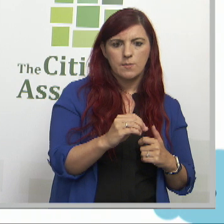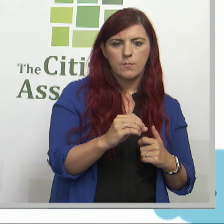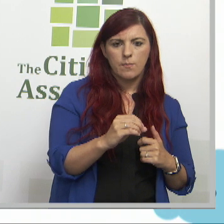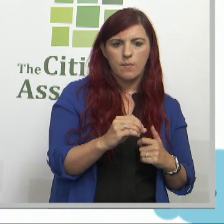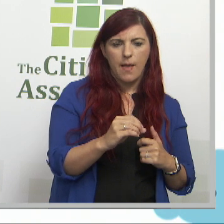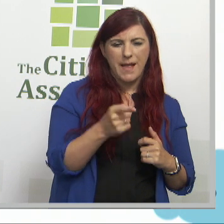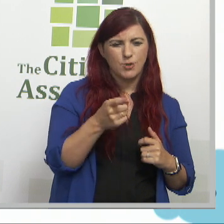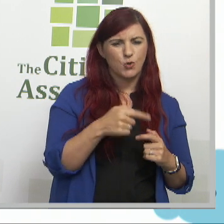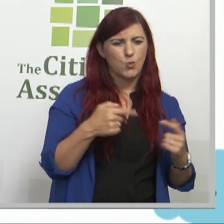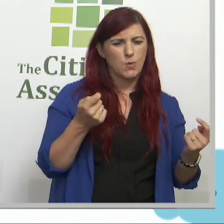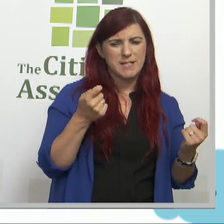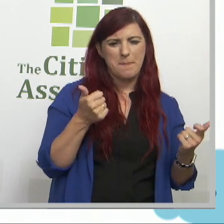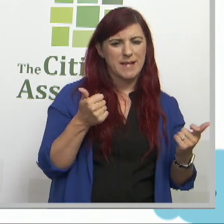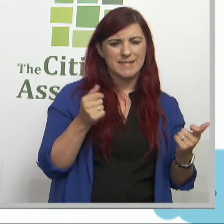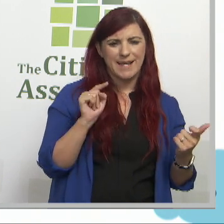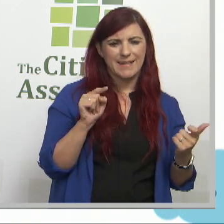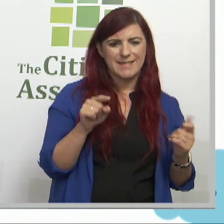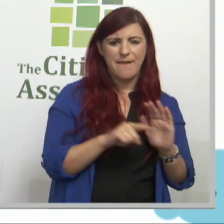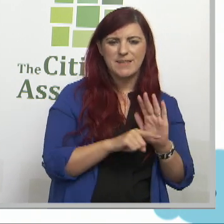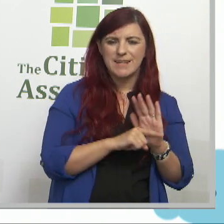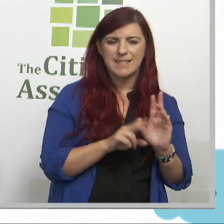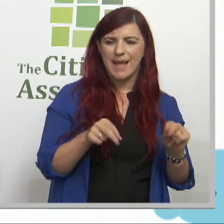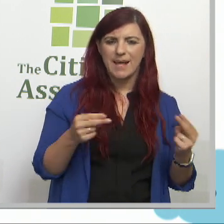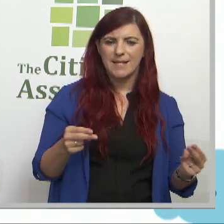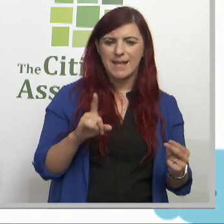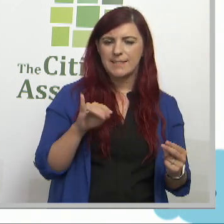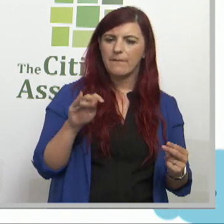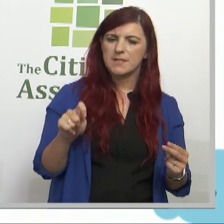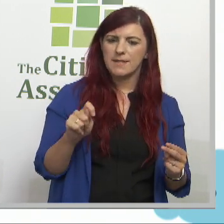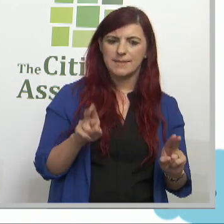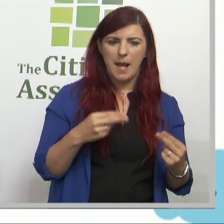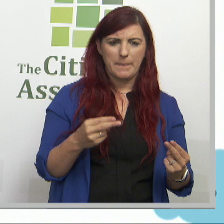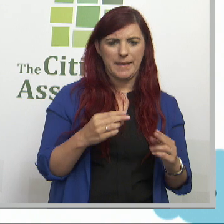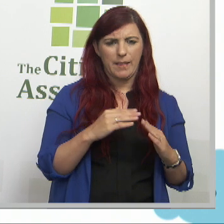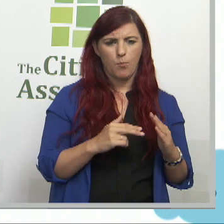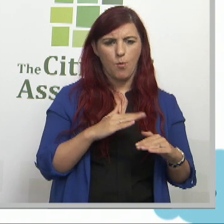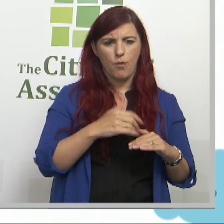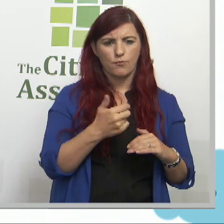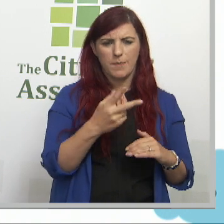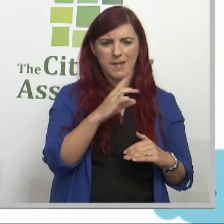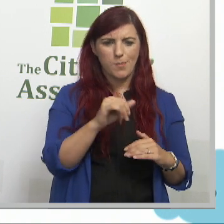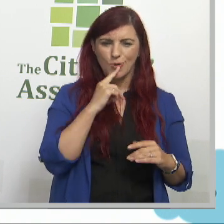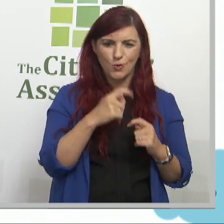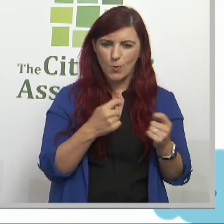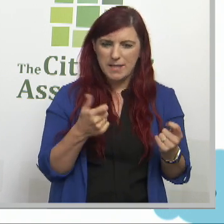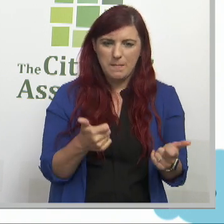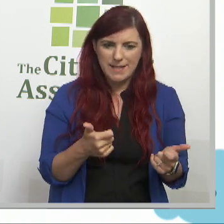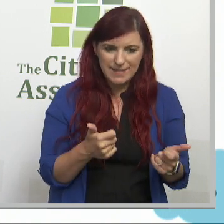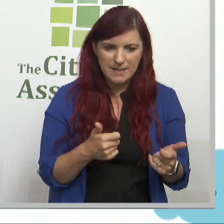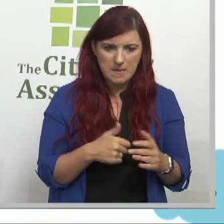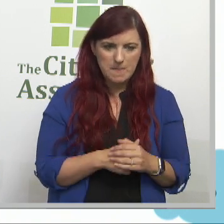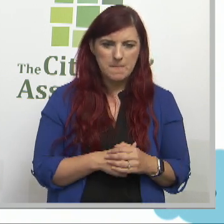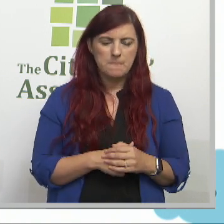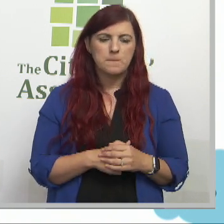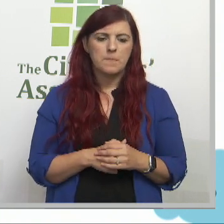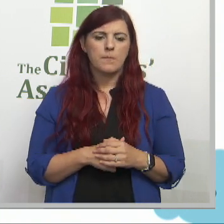simplistic, you know. So there are times when you should run really big deficits when the economy is on its knees and you need to support it. And there's good reasons to do that.